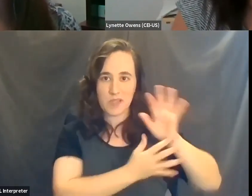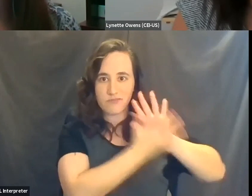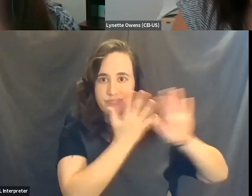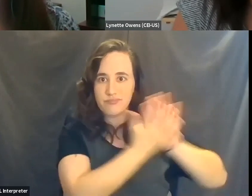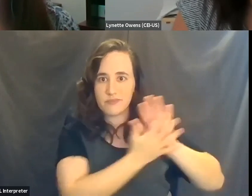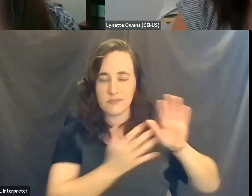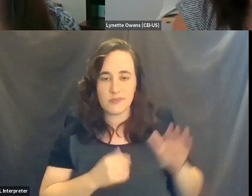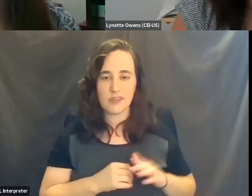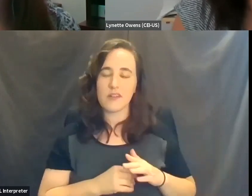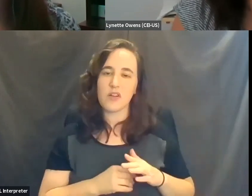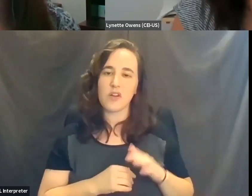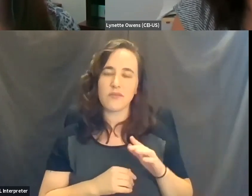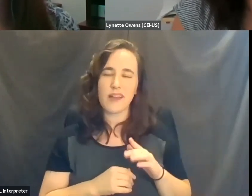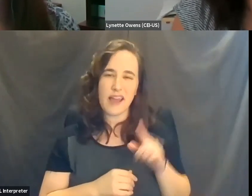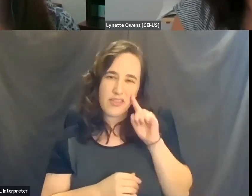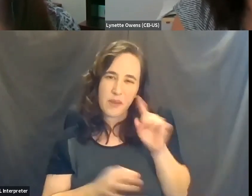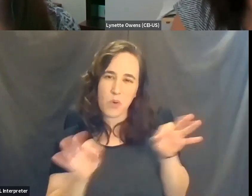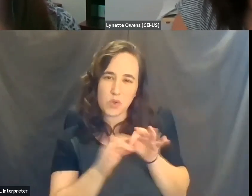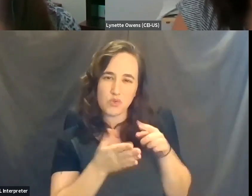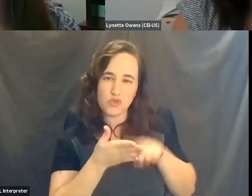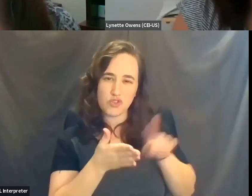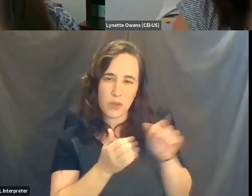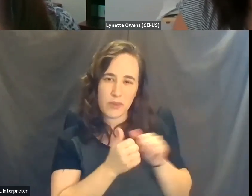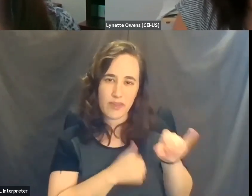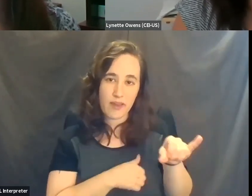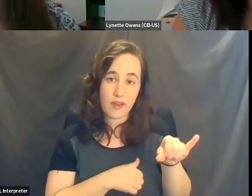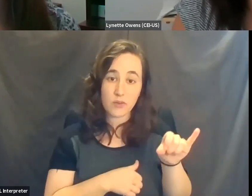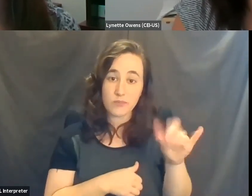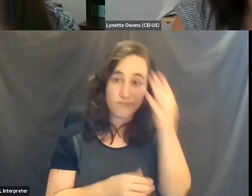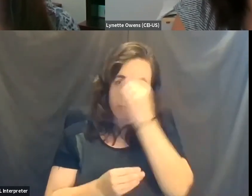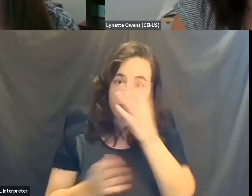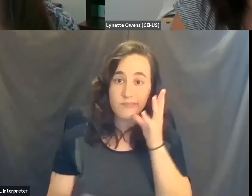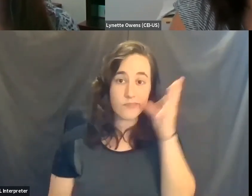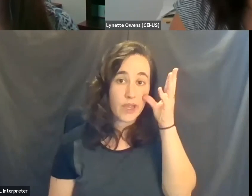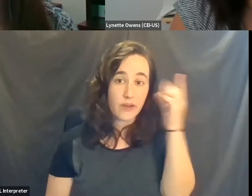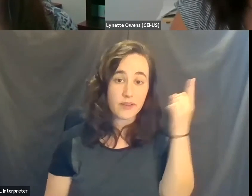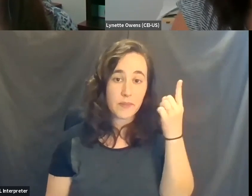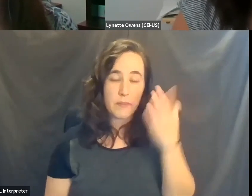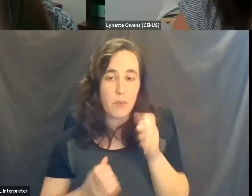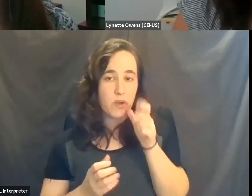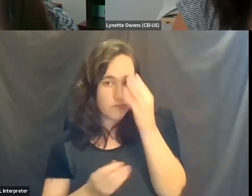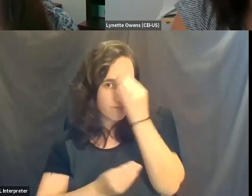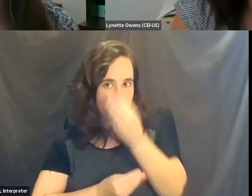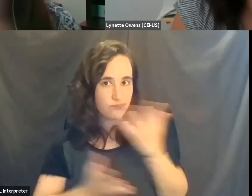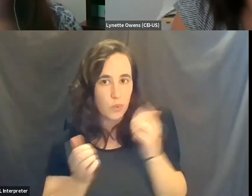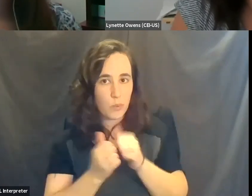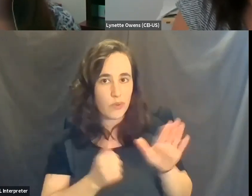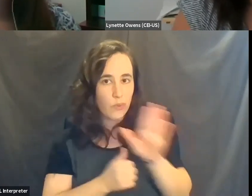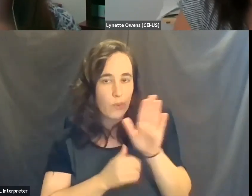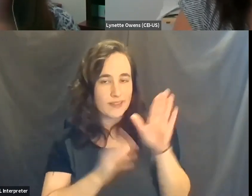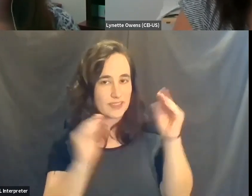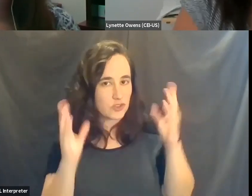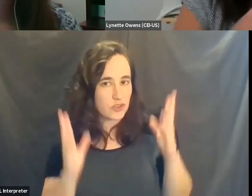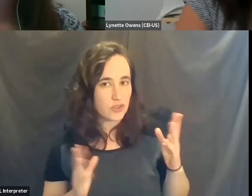that. And I would say to parents out there that might be something you want to explicitly communicate with your teachers about. Are